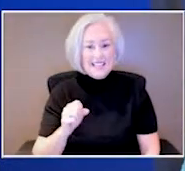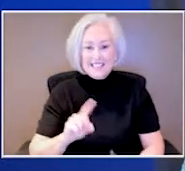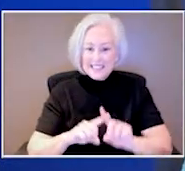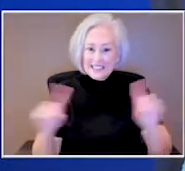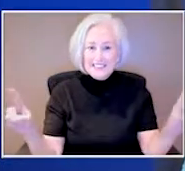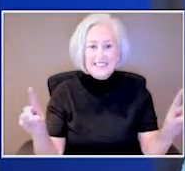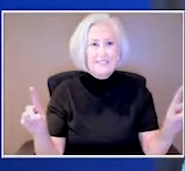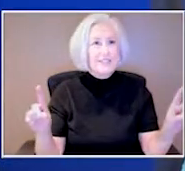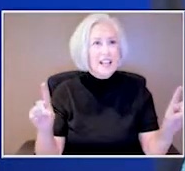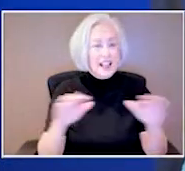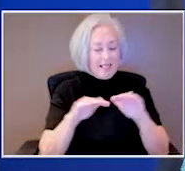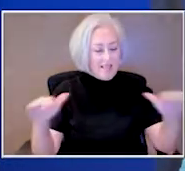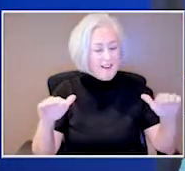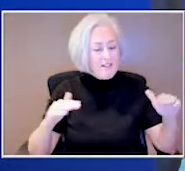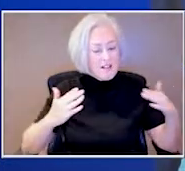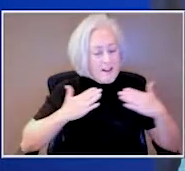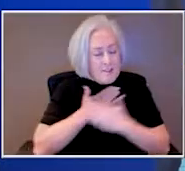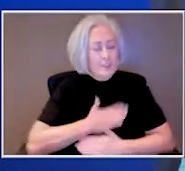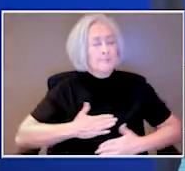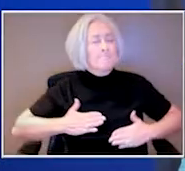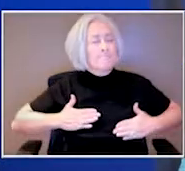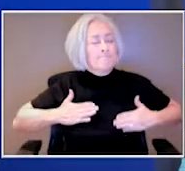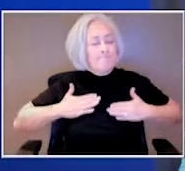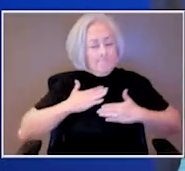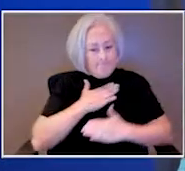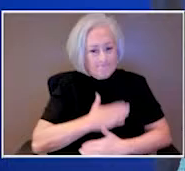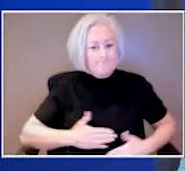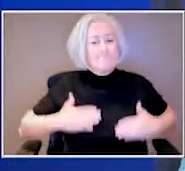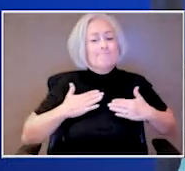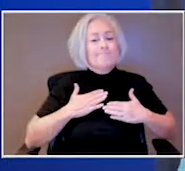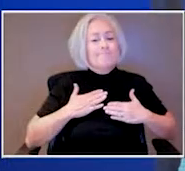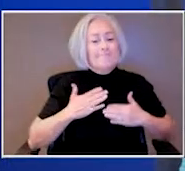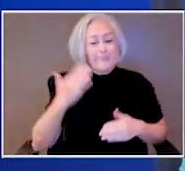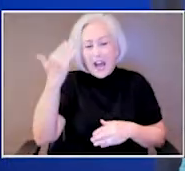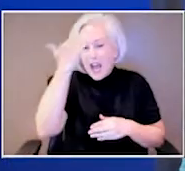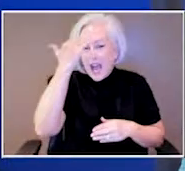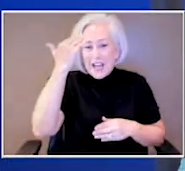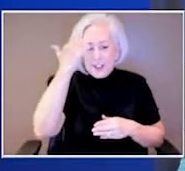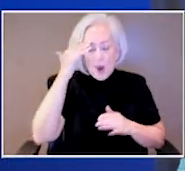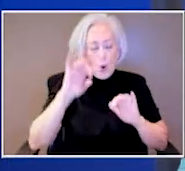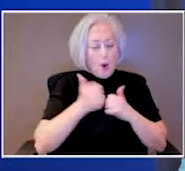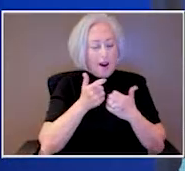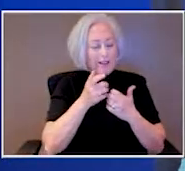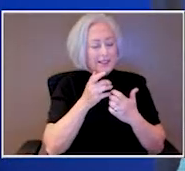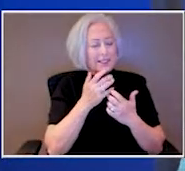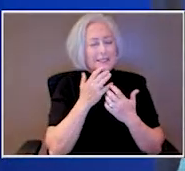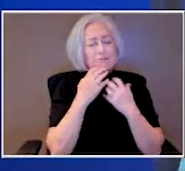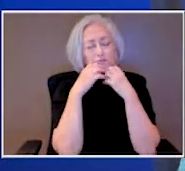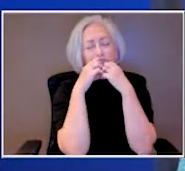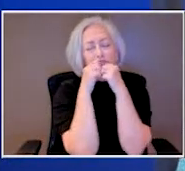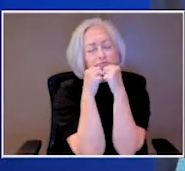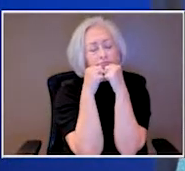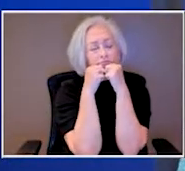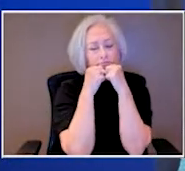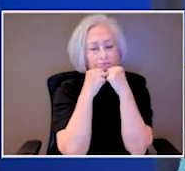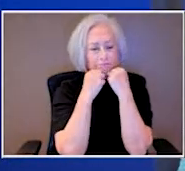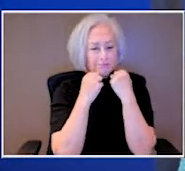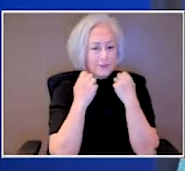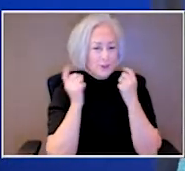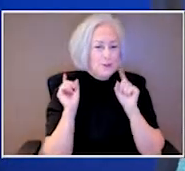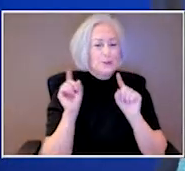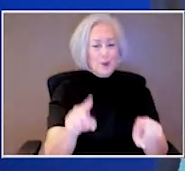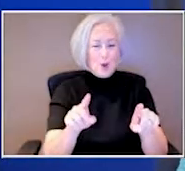now. I know how special it is to go and because